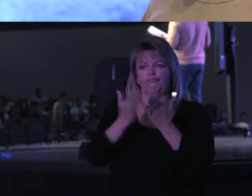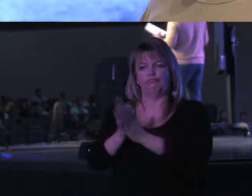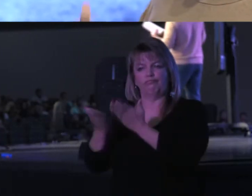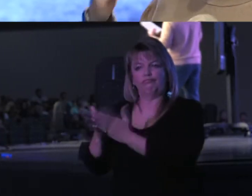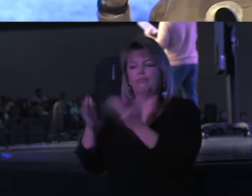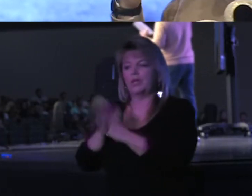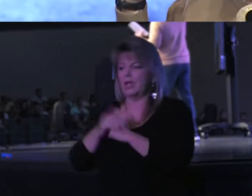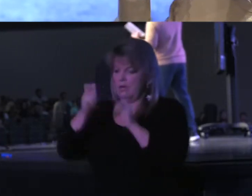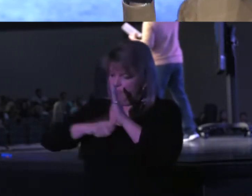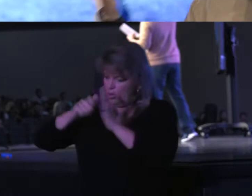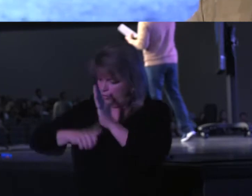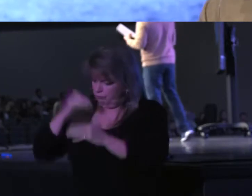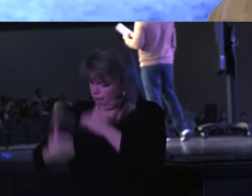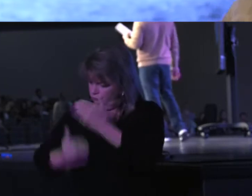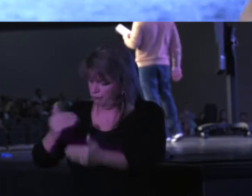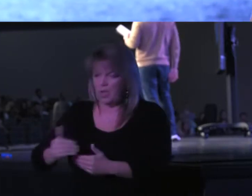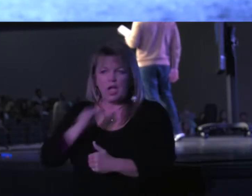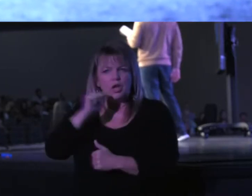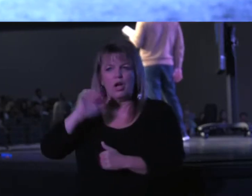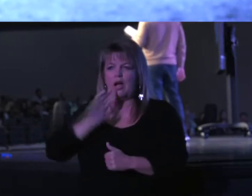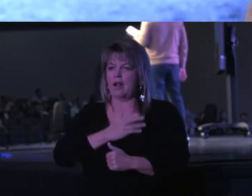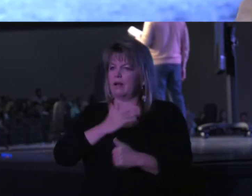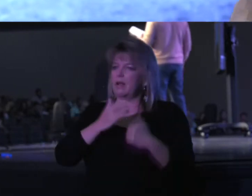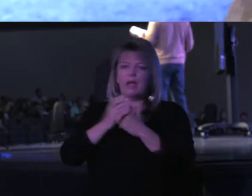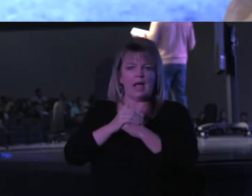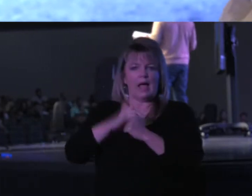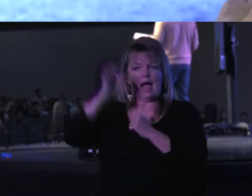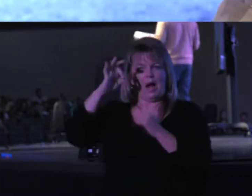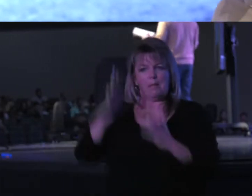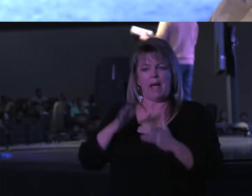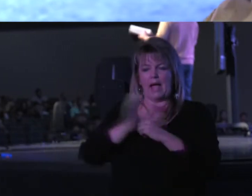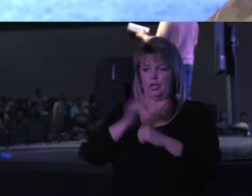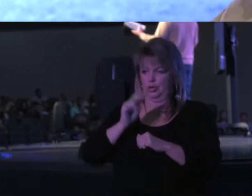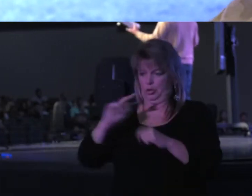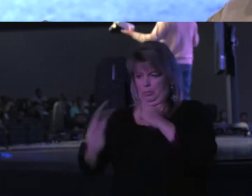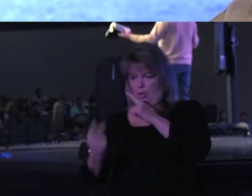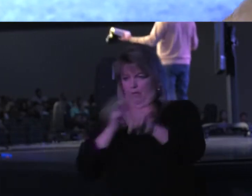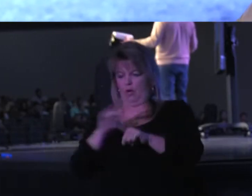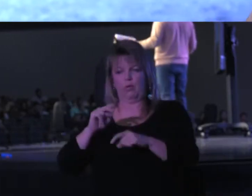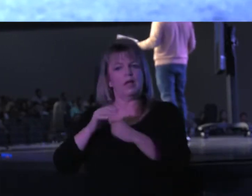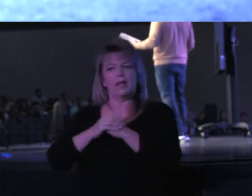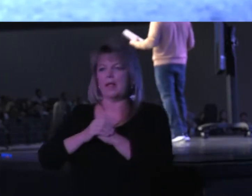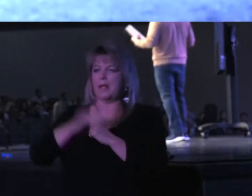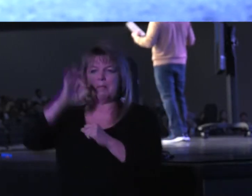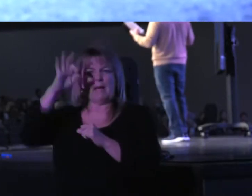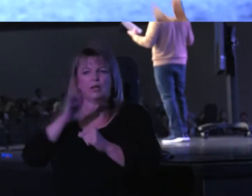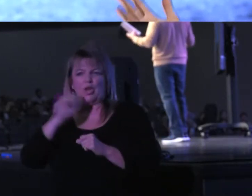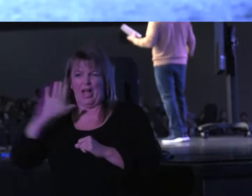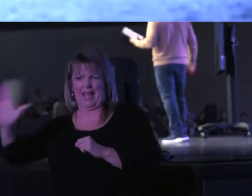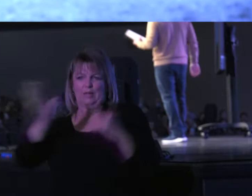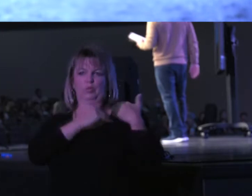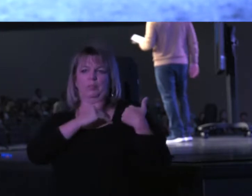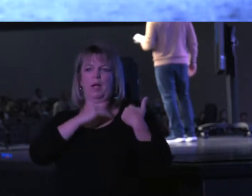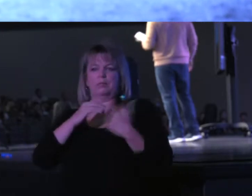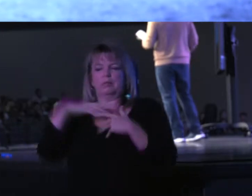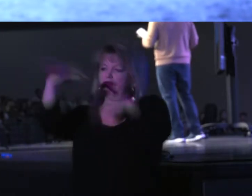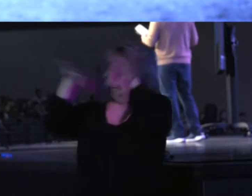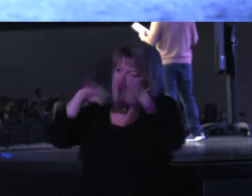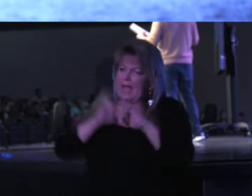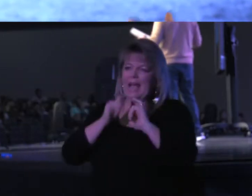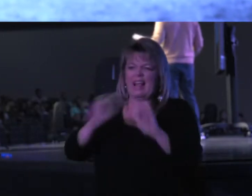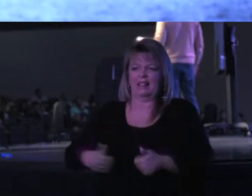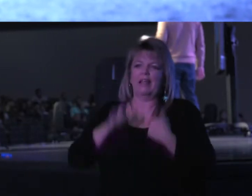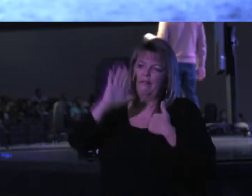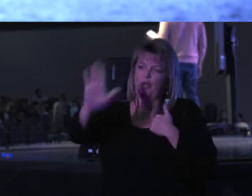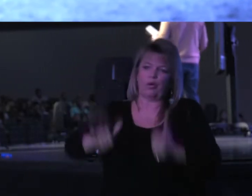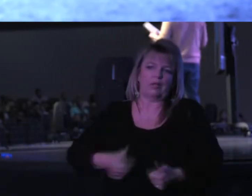by verse. We do not think it is our pastor's purview, nor his ability to tell you how to live your life with some motivational jargon that